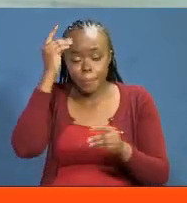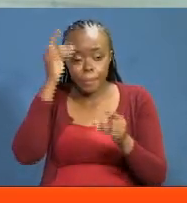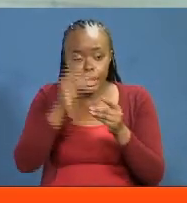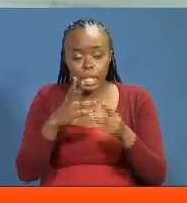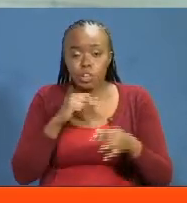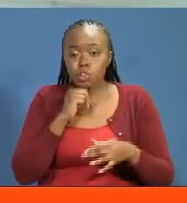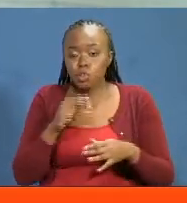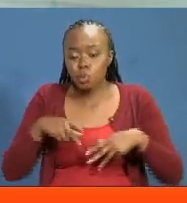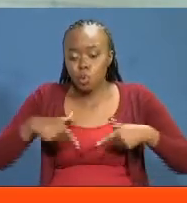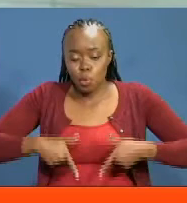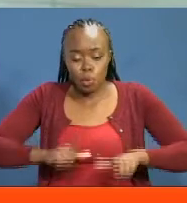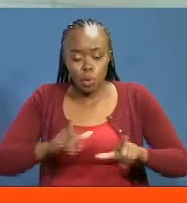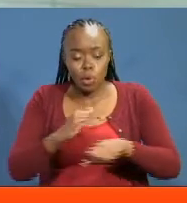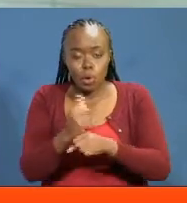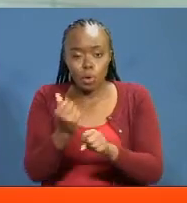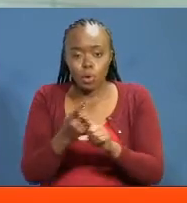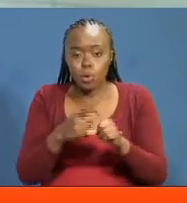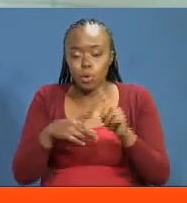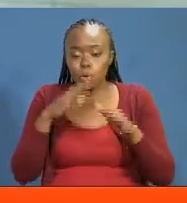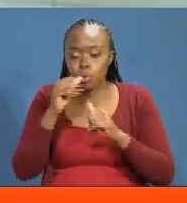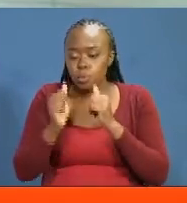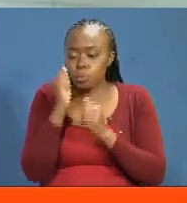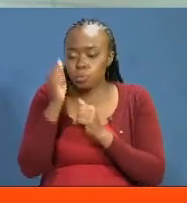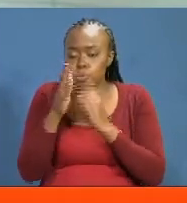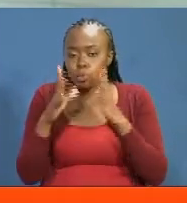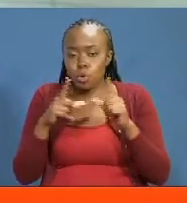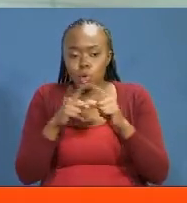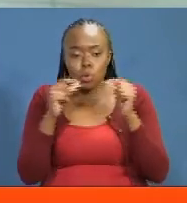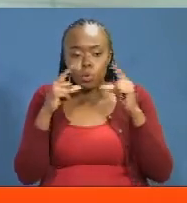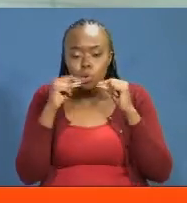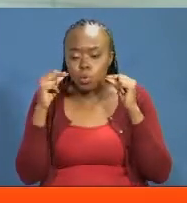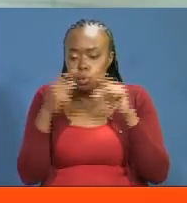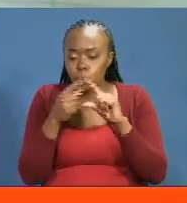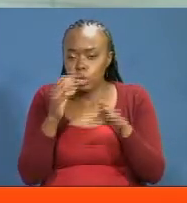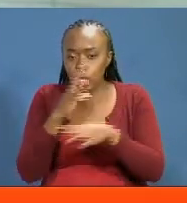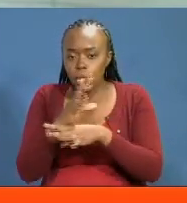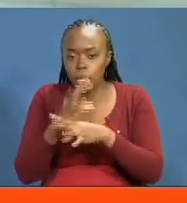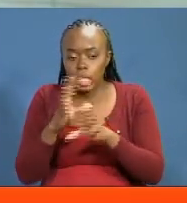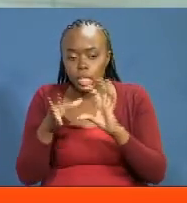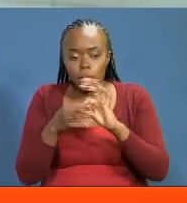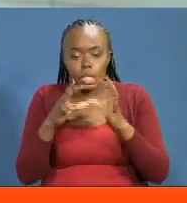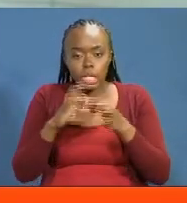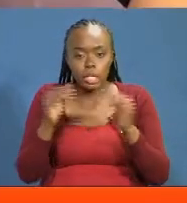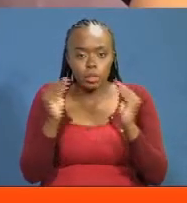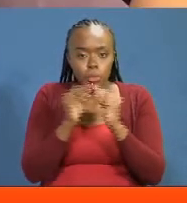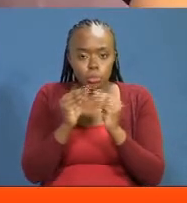allow politicians to make political utterances in church functions.